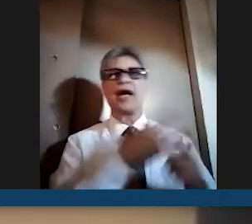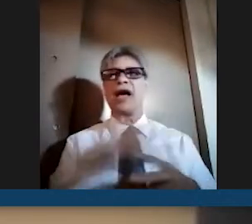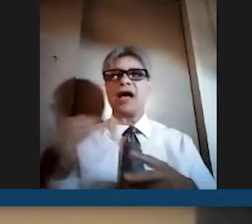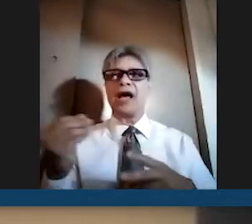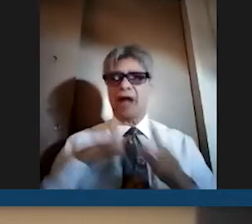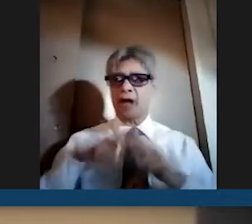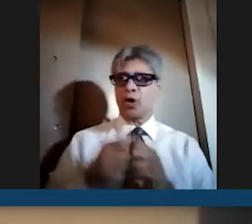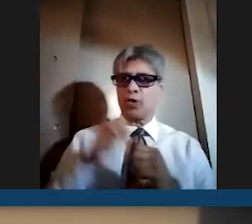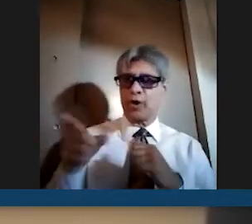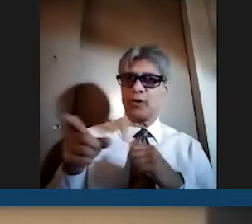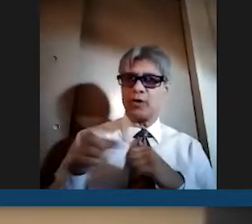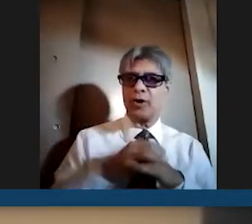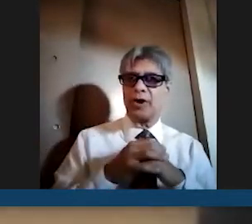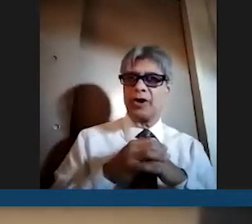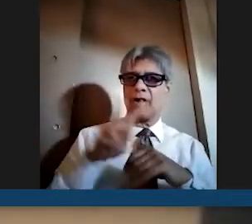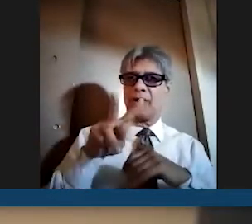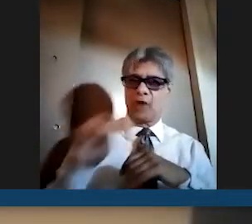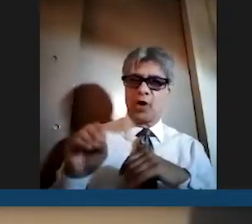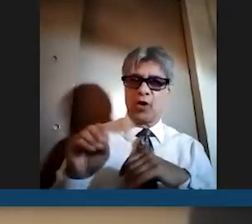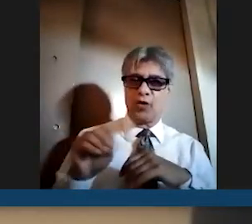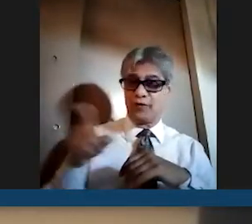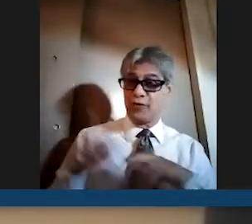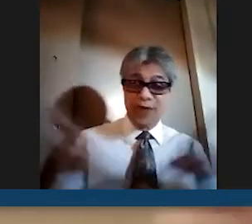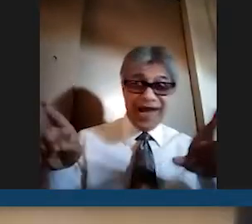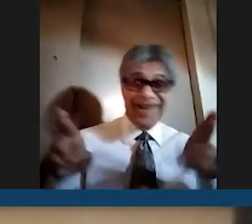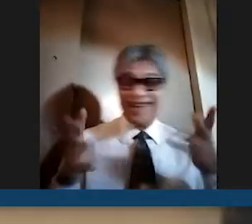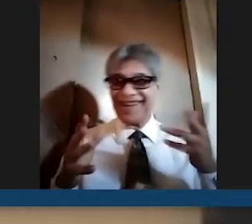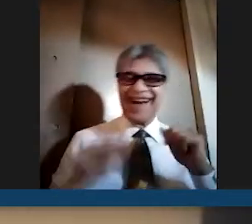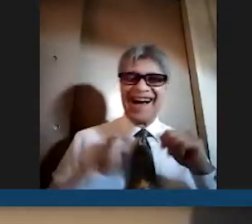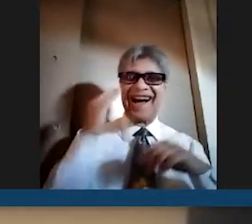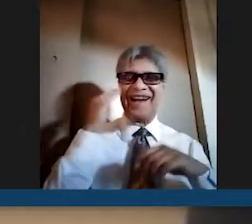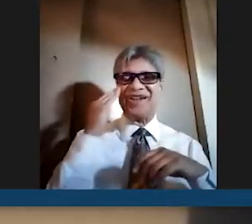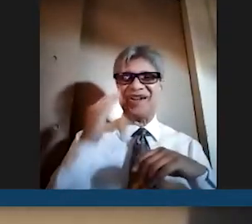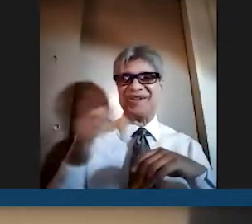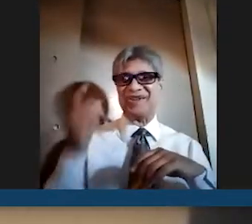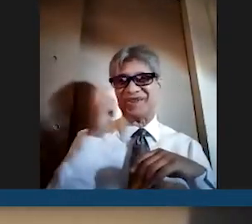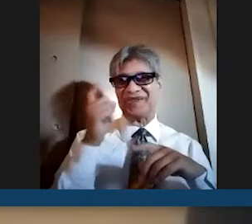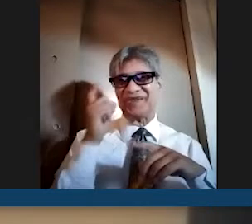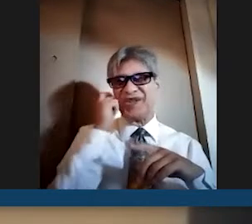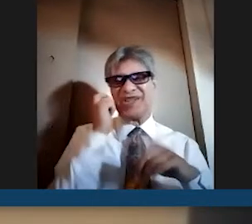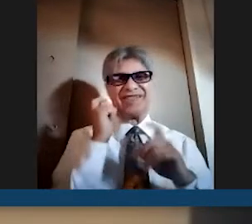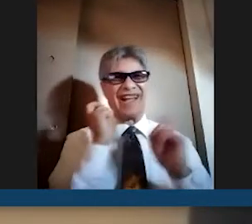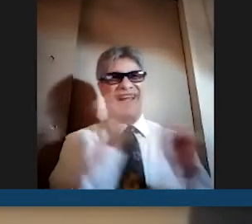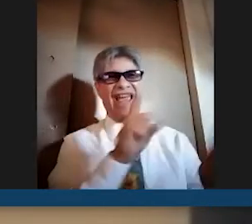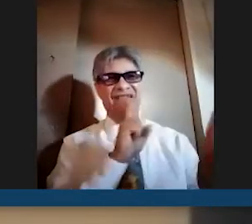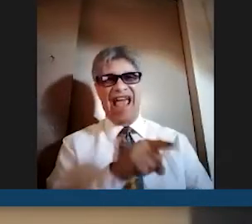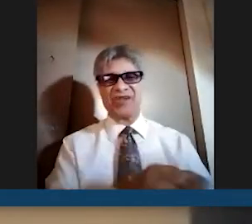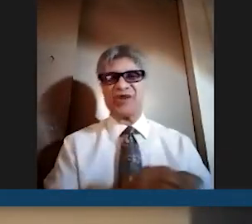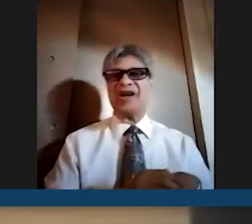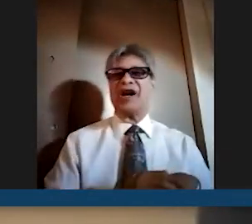you, Vo, if you're ready. I know you just gave an answer. You came